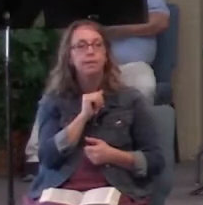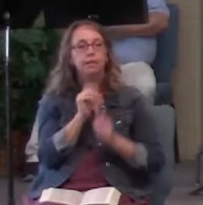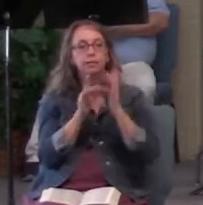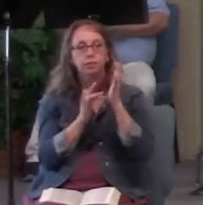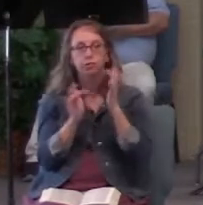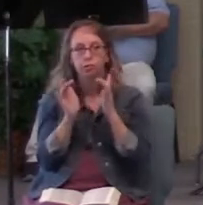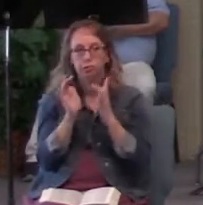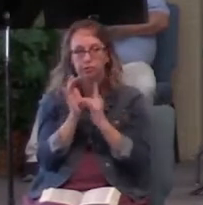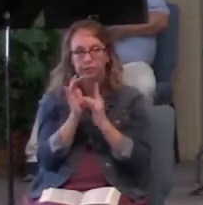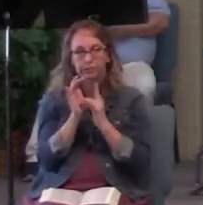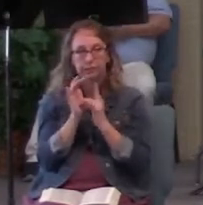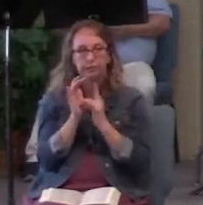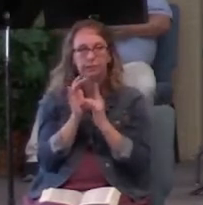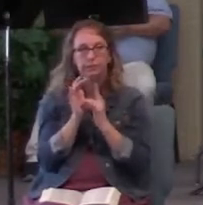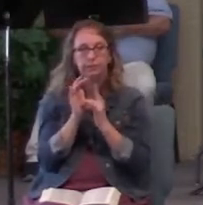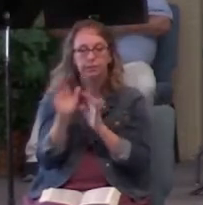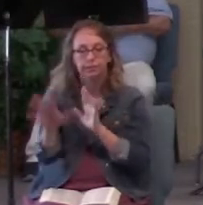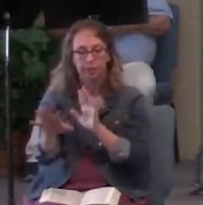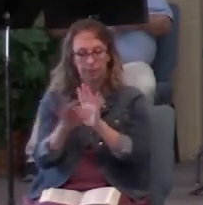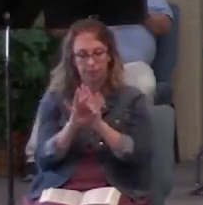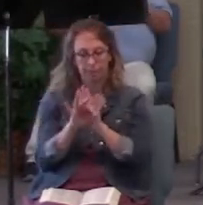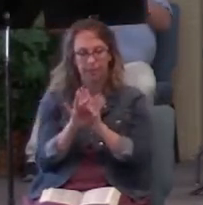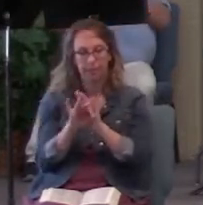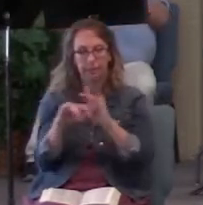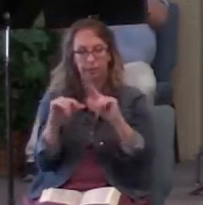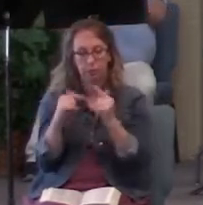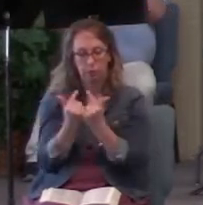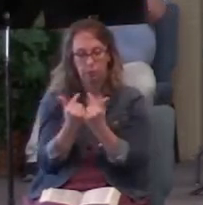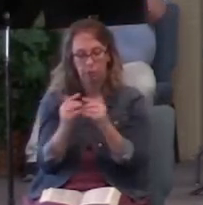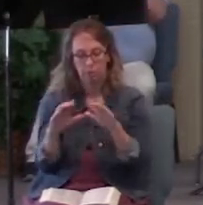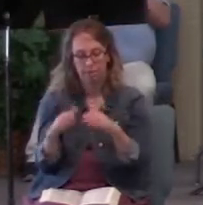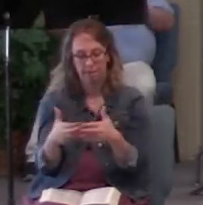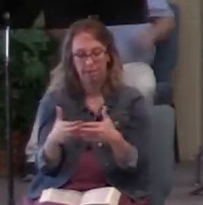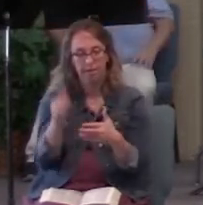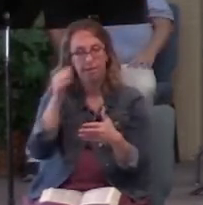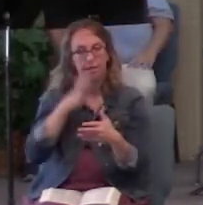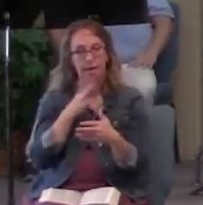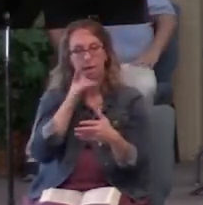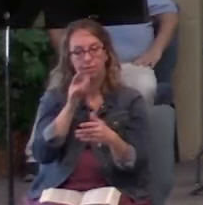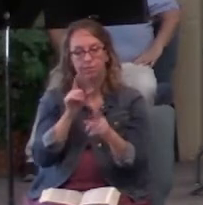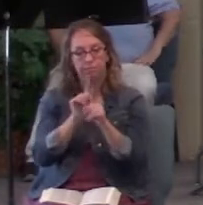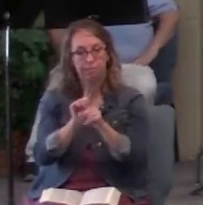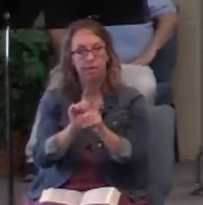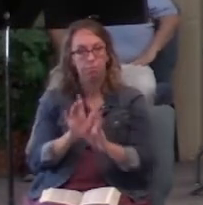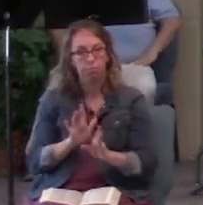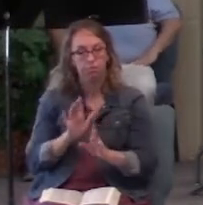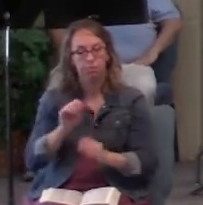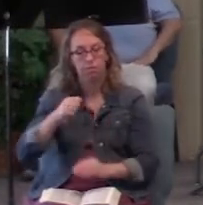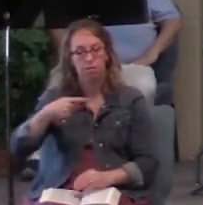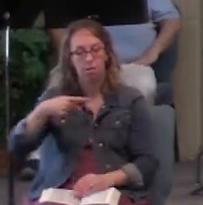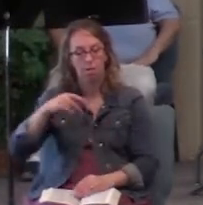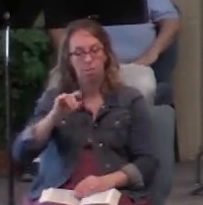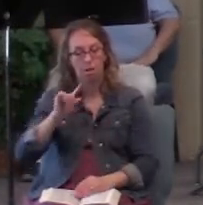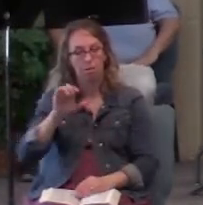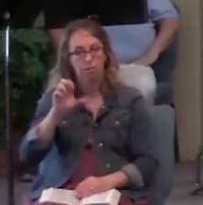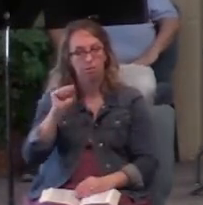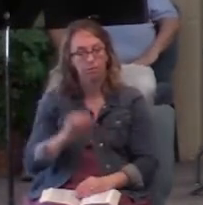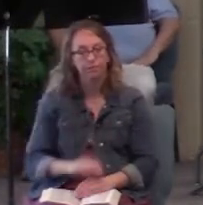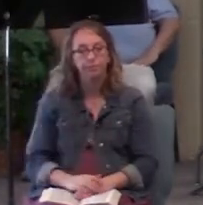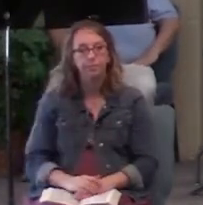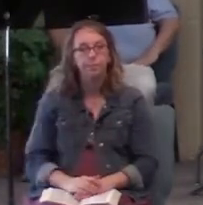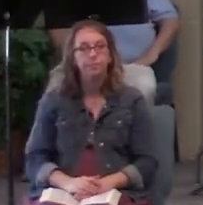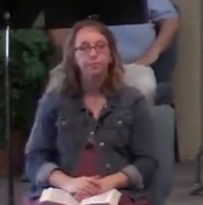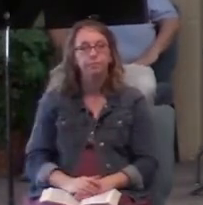Jesus handpicked a group of guys called the disciples, the apostles, and they walked with